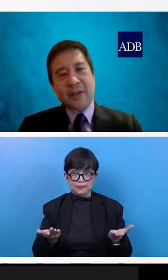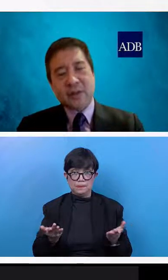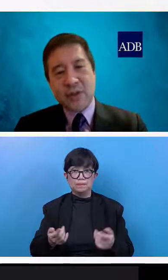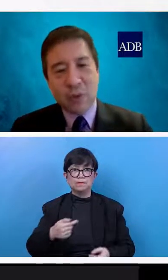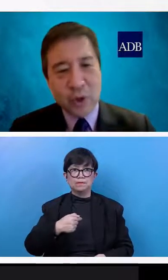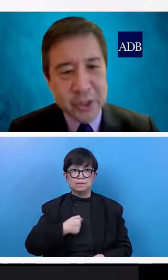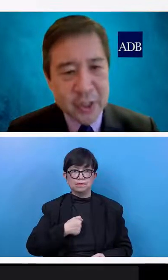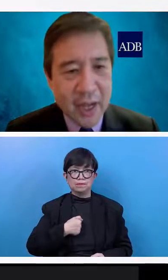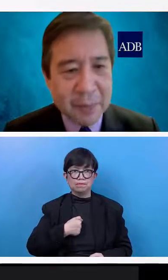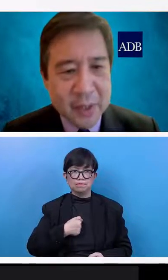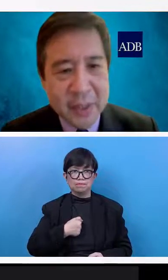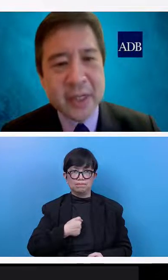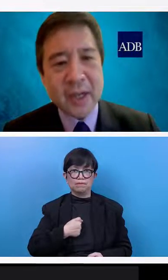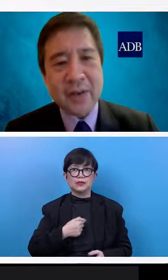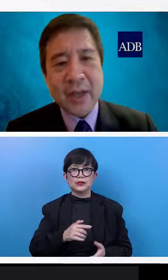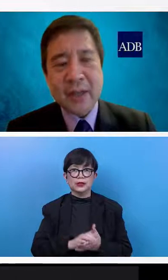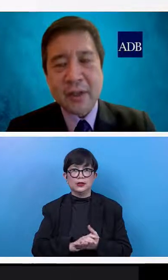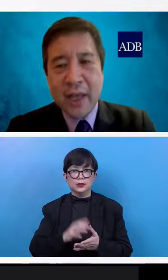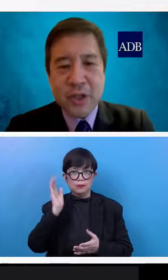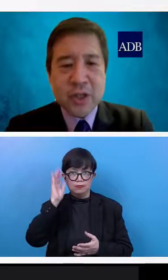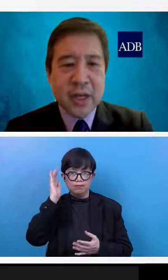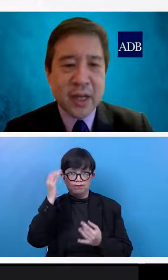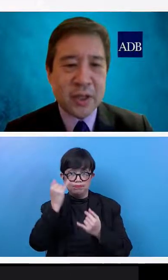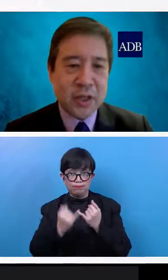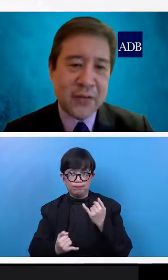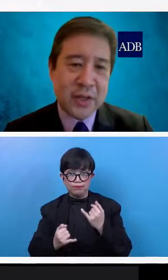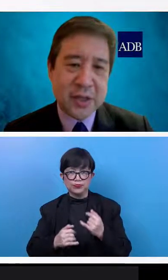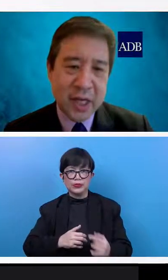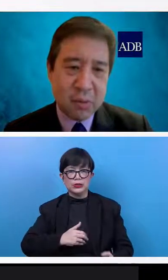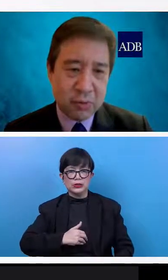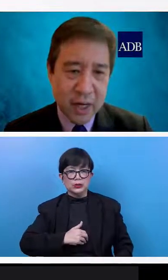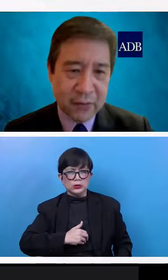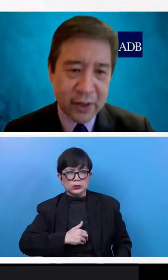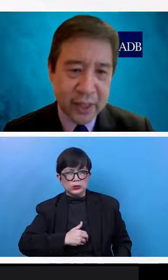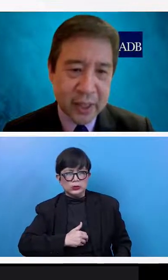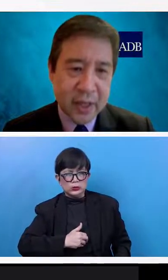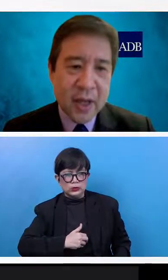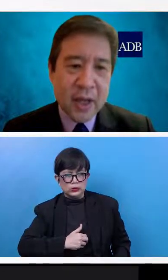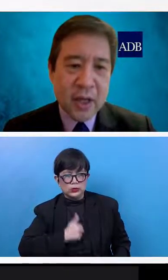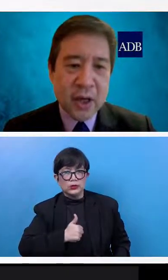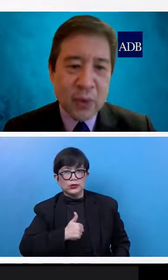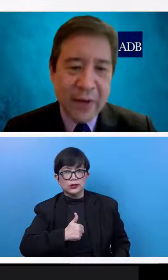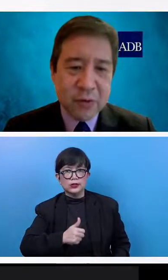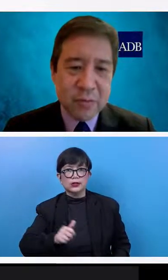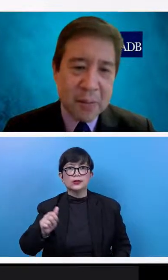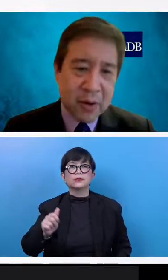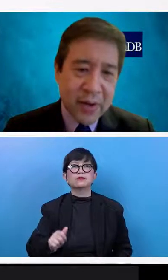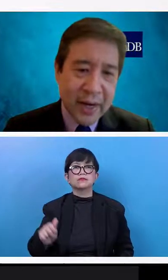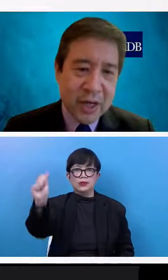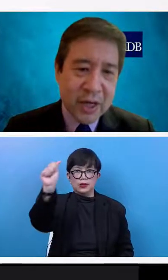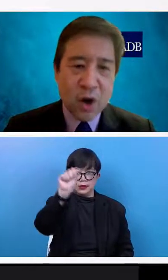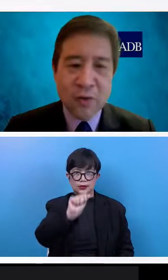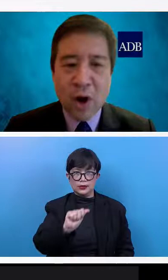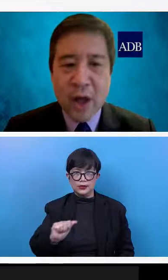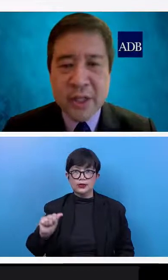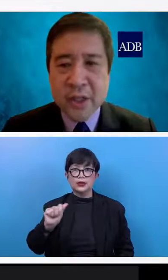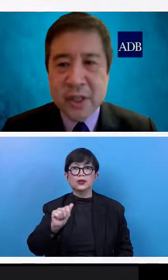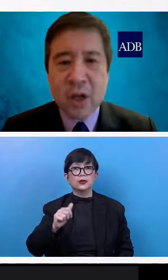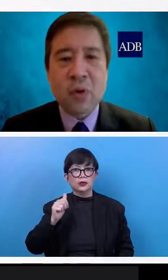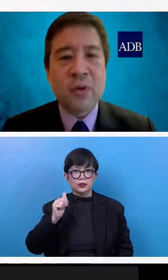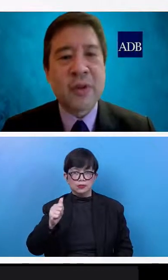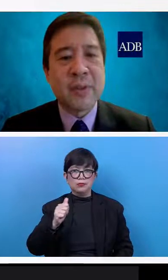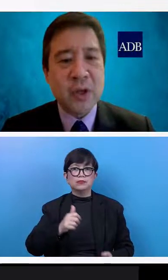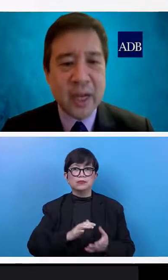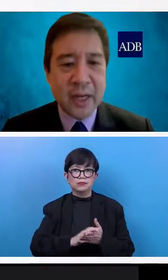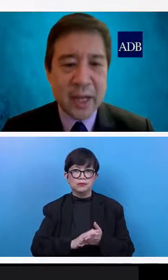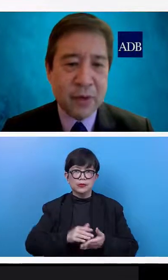by saying we're still optimistic that Asia can achieve a sustainable recovery. We have to remember that Asia overall is